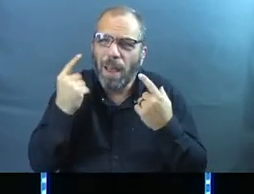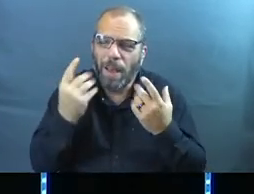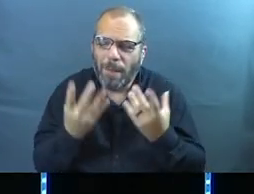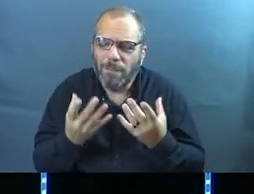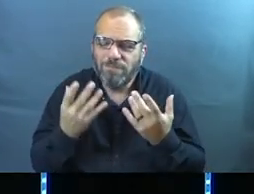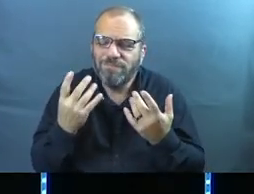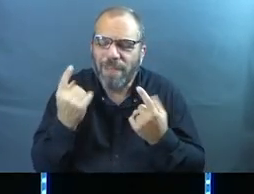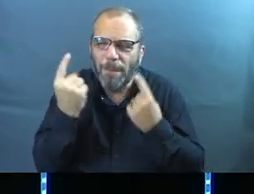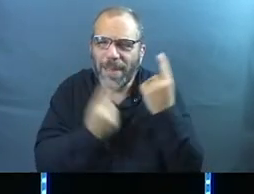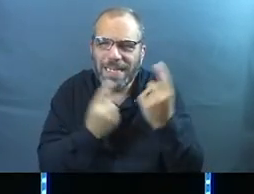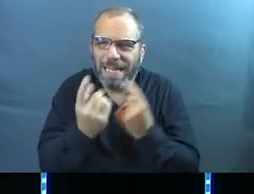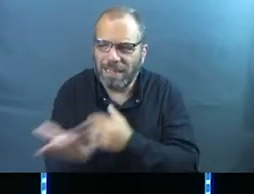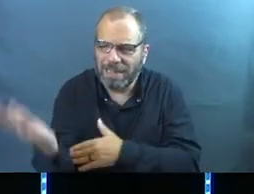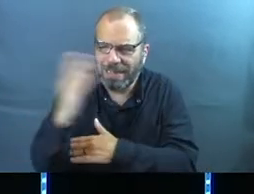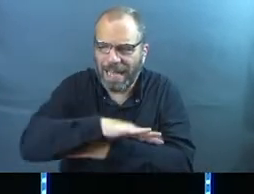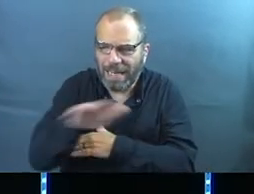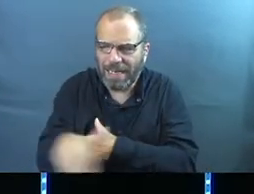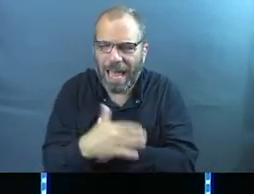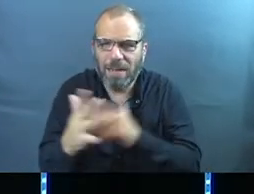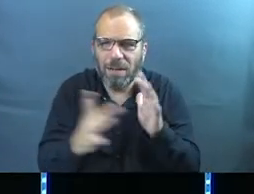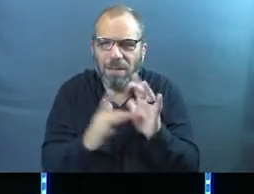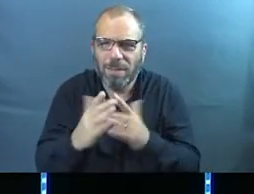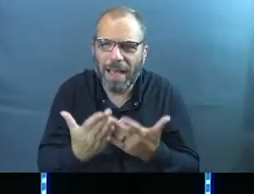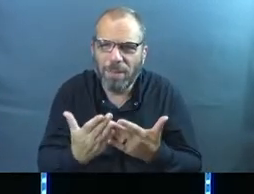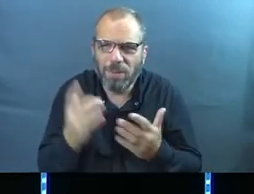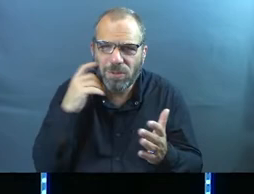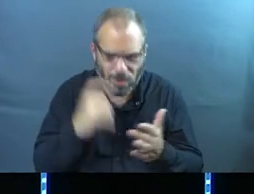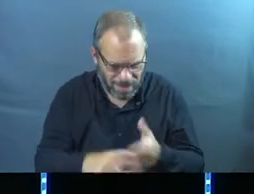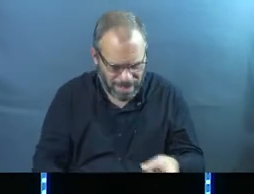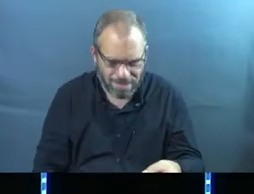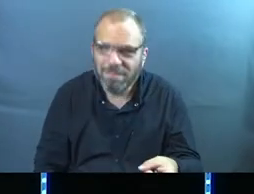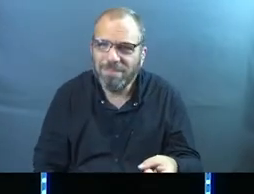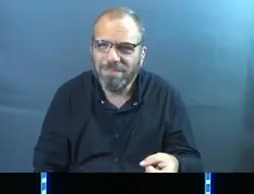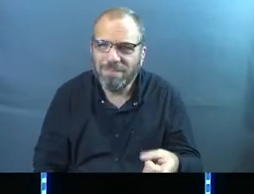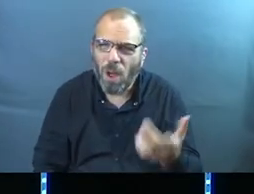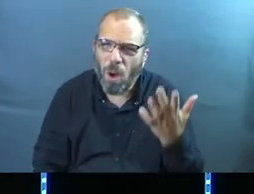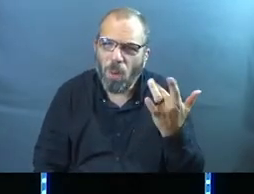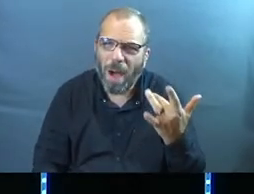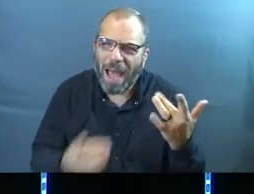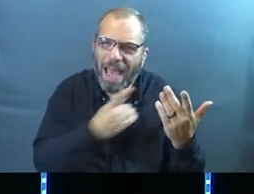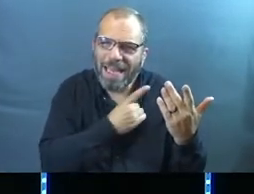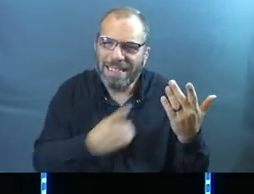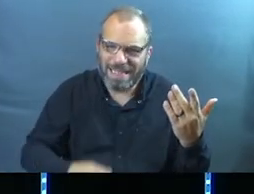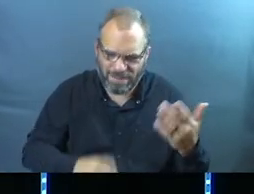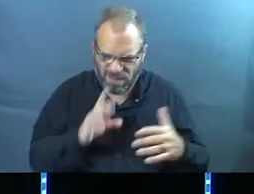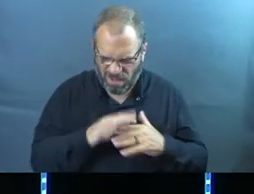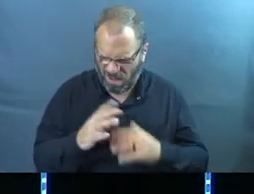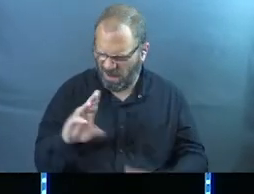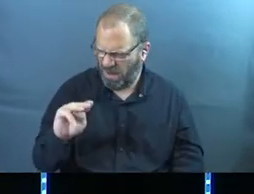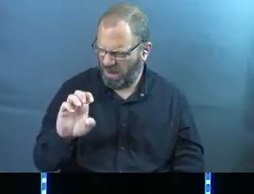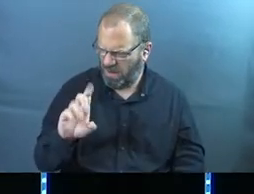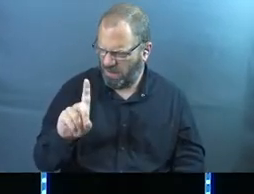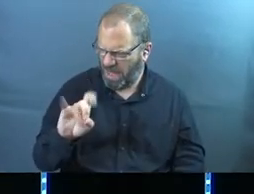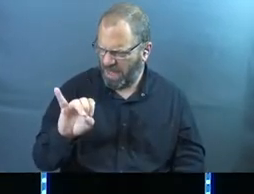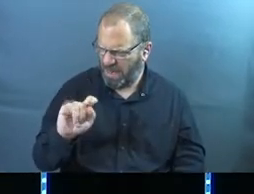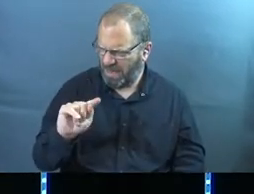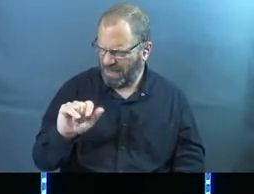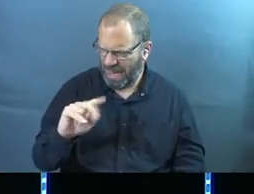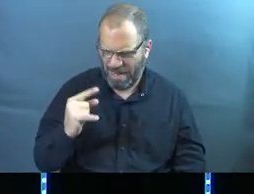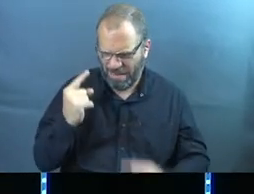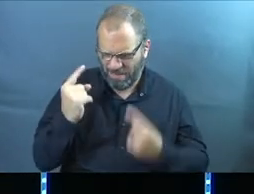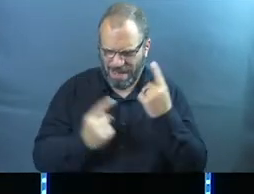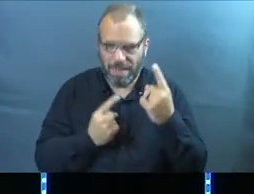meditating on the scripture day and night. It's interesting. Why, King David, are you talking about meditating on the scripture day and